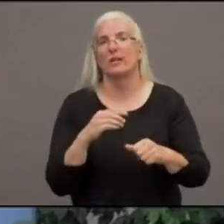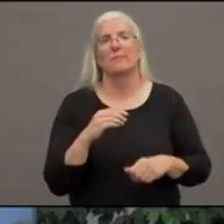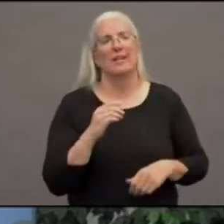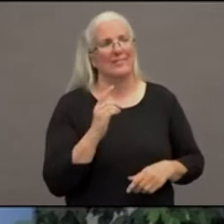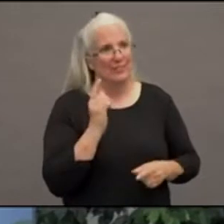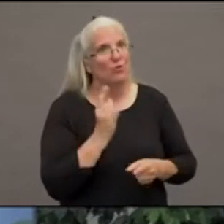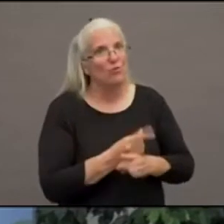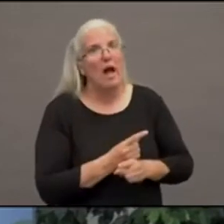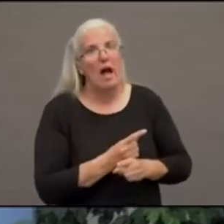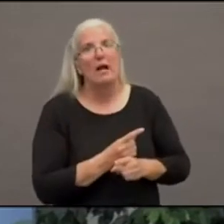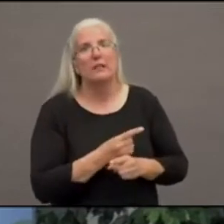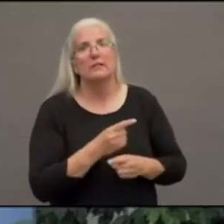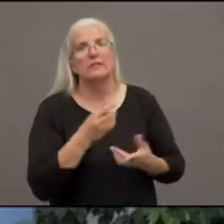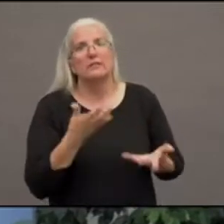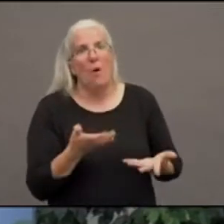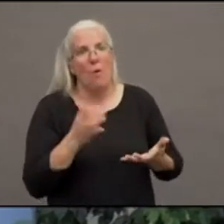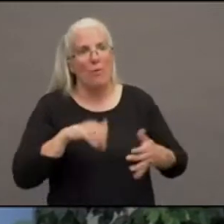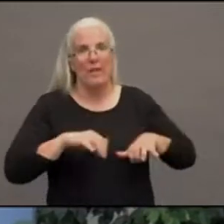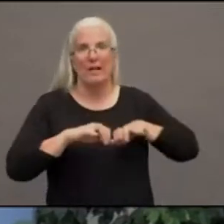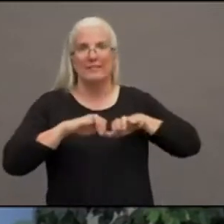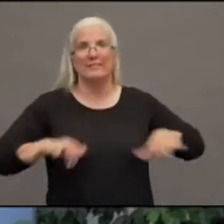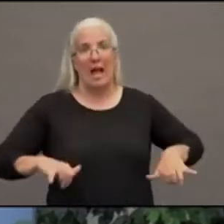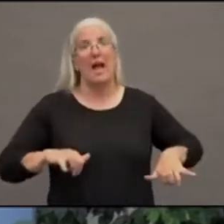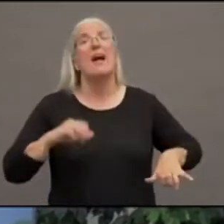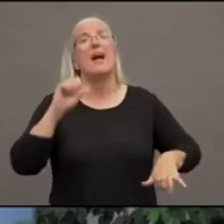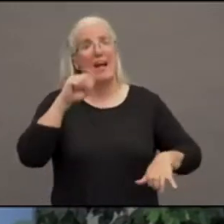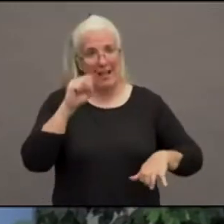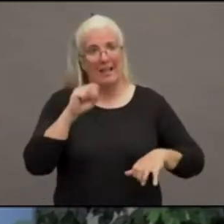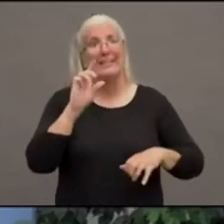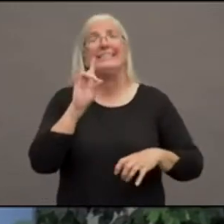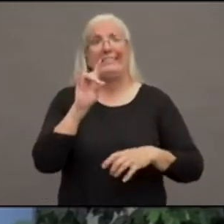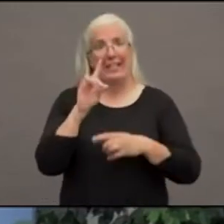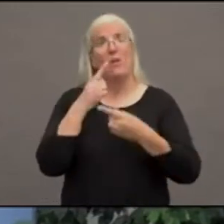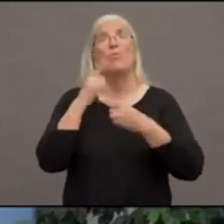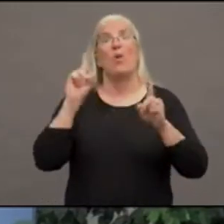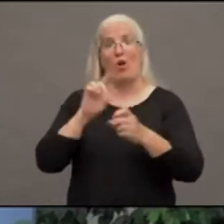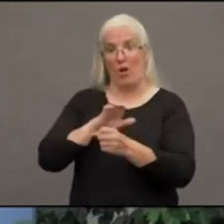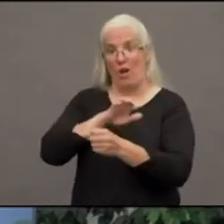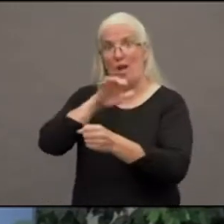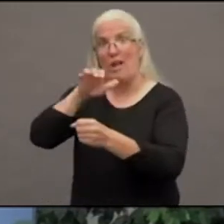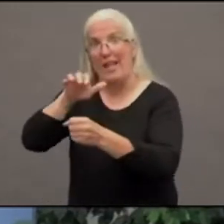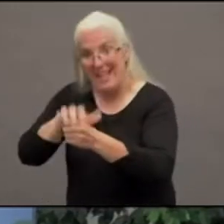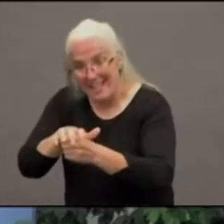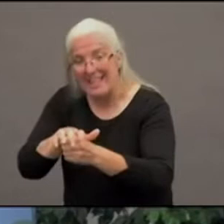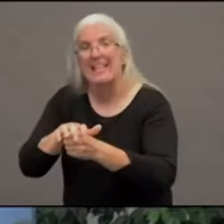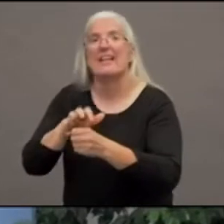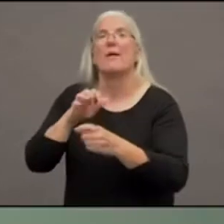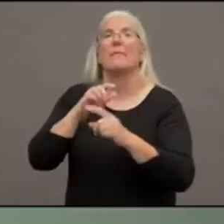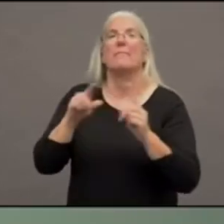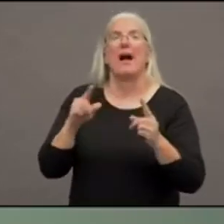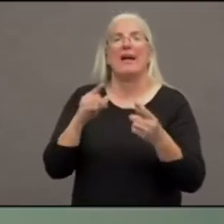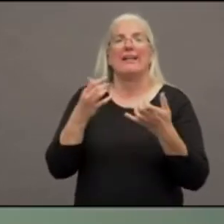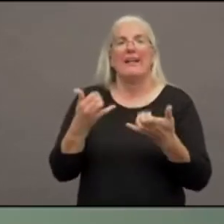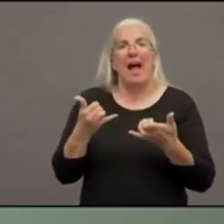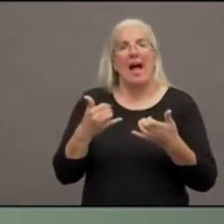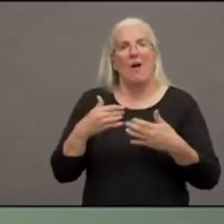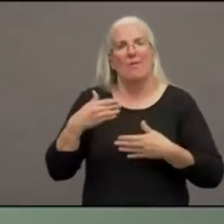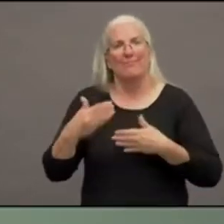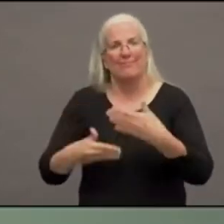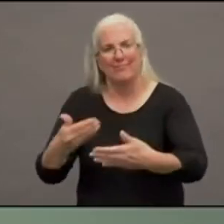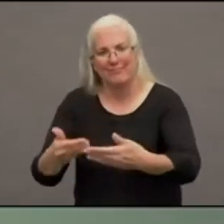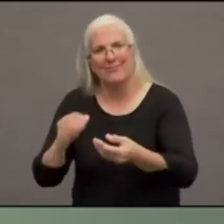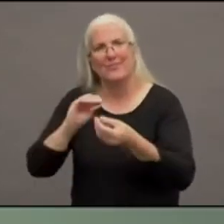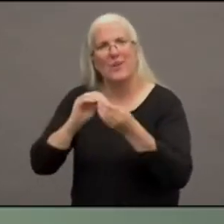very effective in our county, but we're seeing a huge increase in cases in Southern California, across